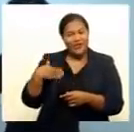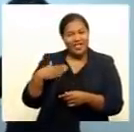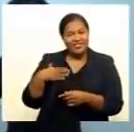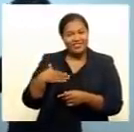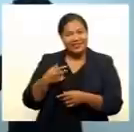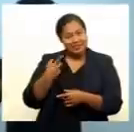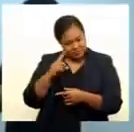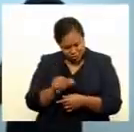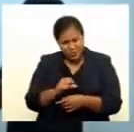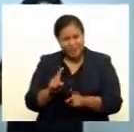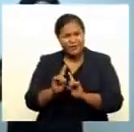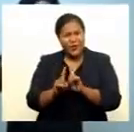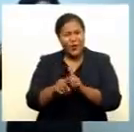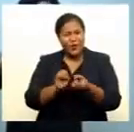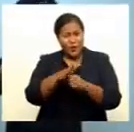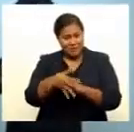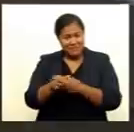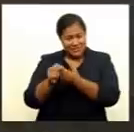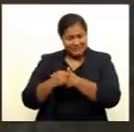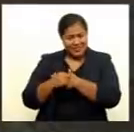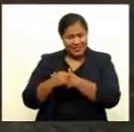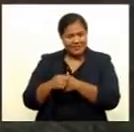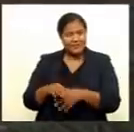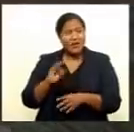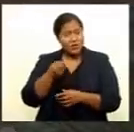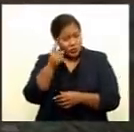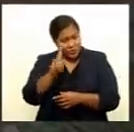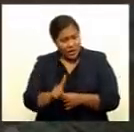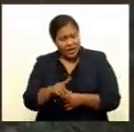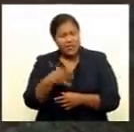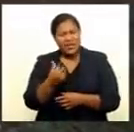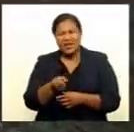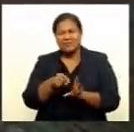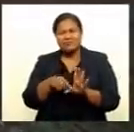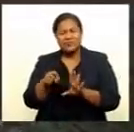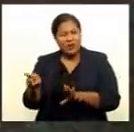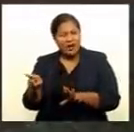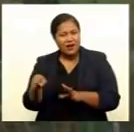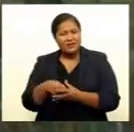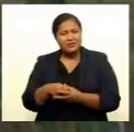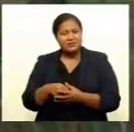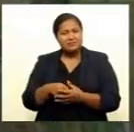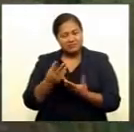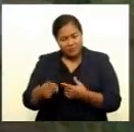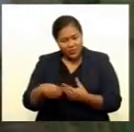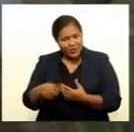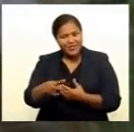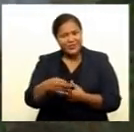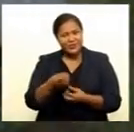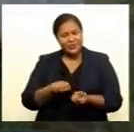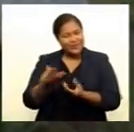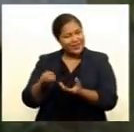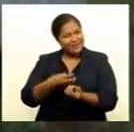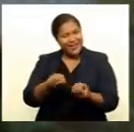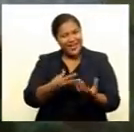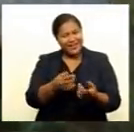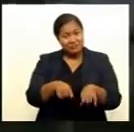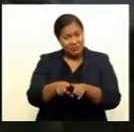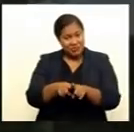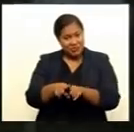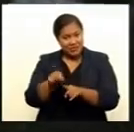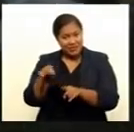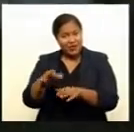of the various health protocols. In fact, today they were out on a run, learning run